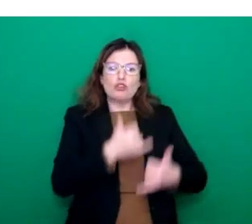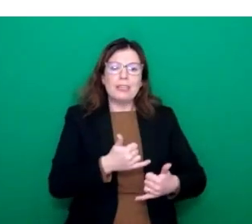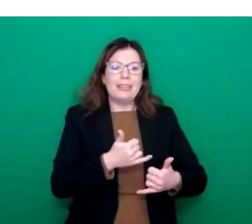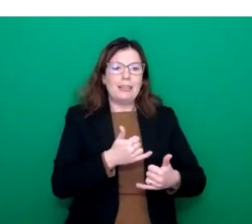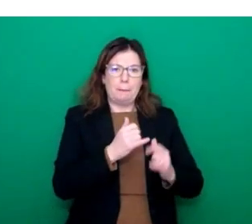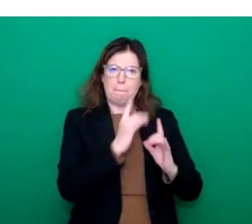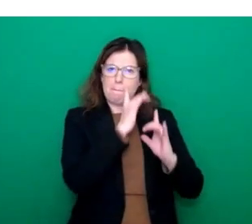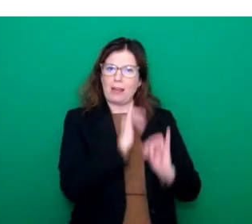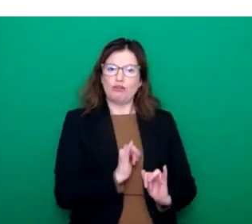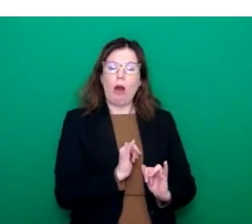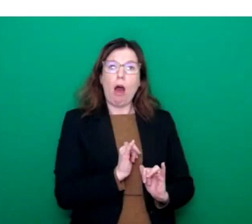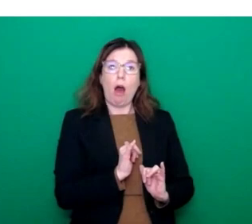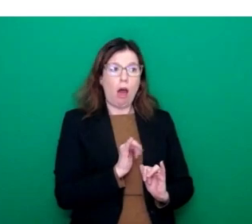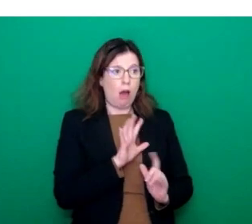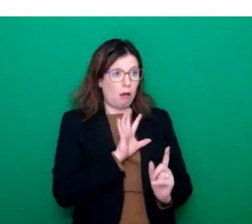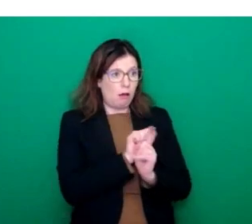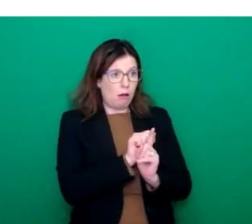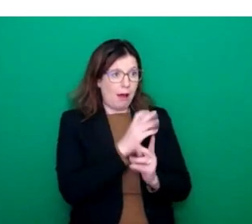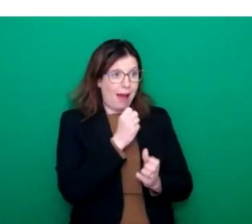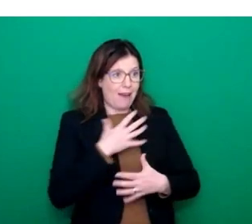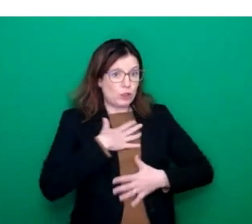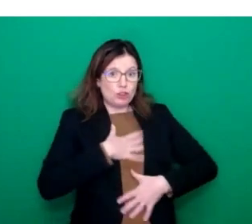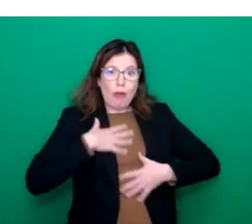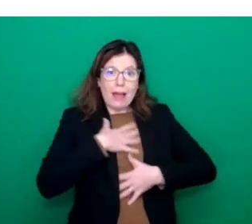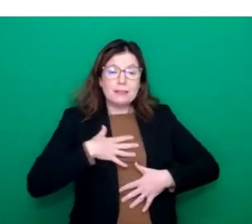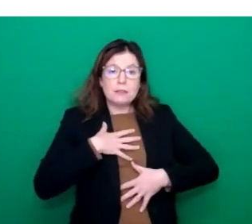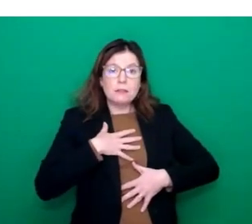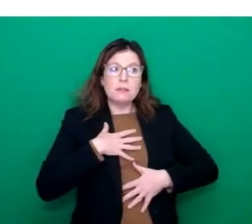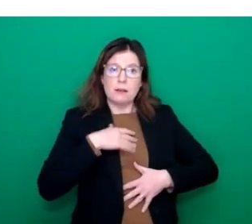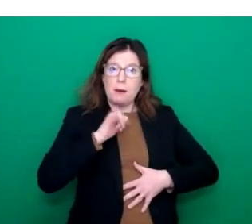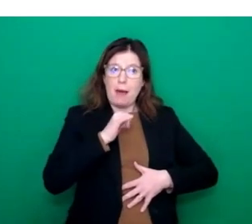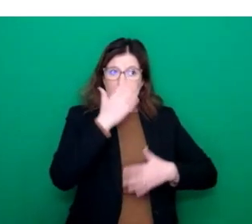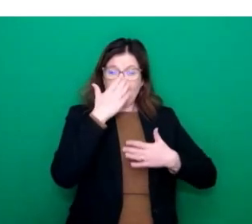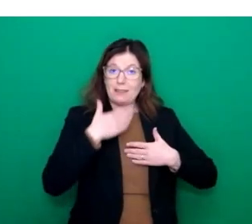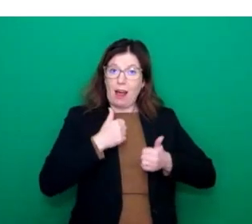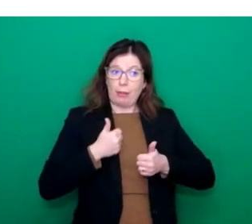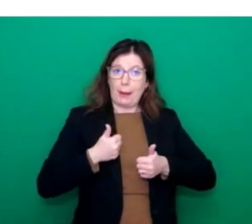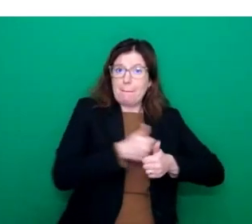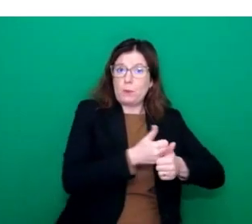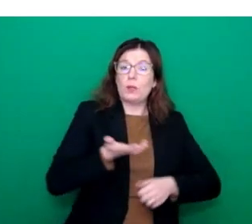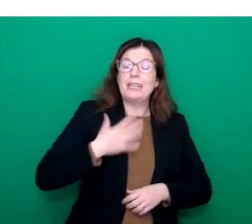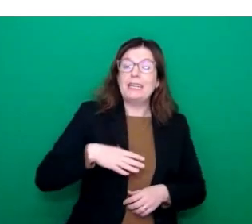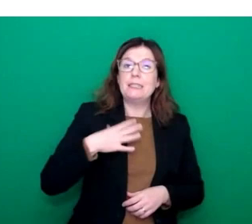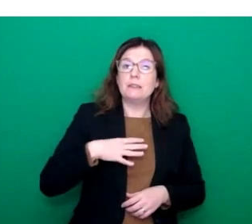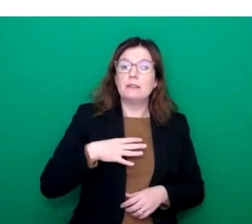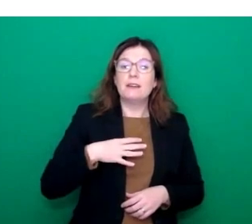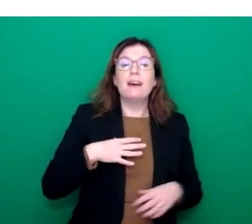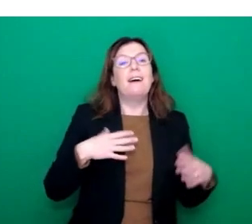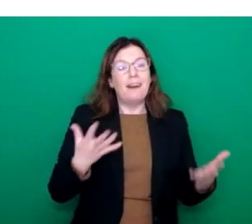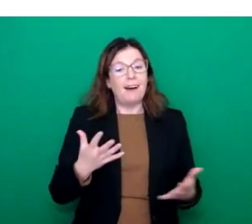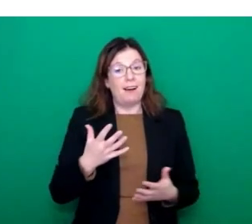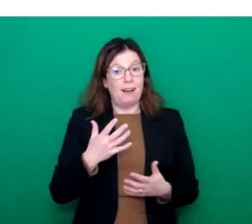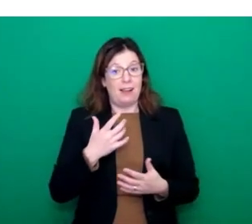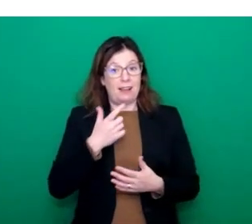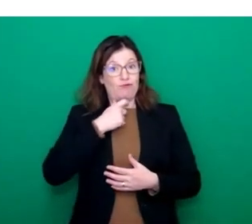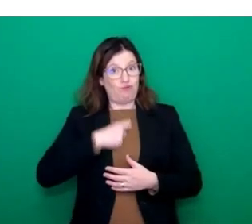and if they identify distress that may require mental health input, then the role will liaise with the appropriate